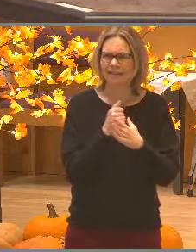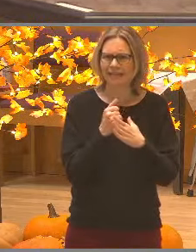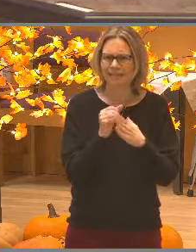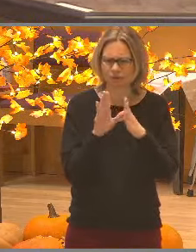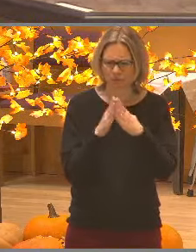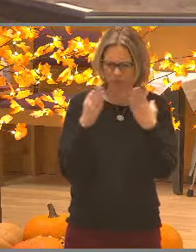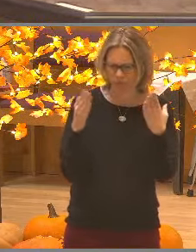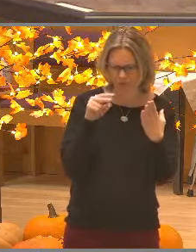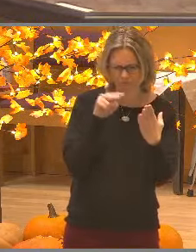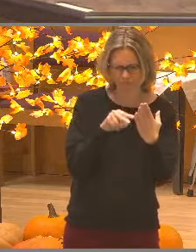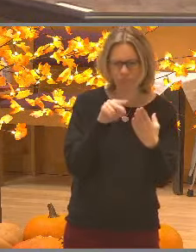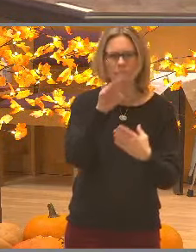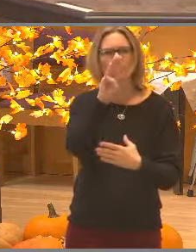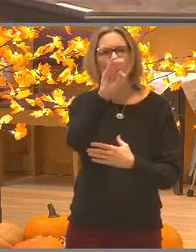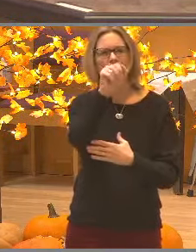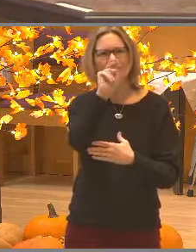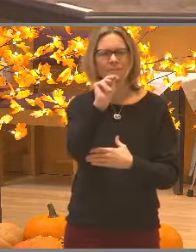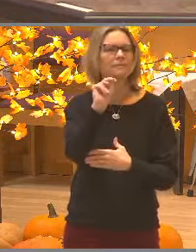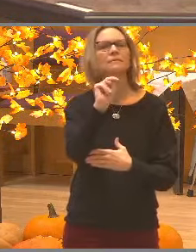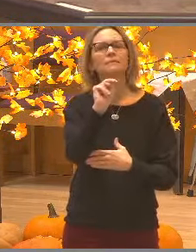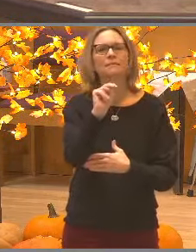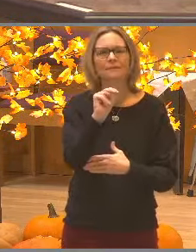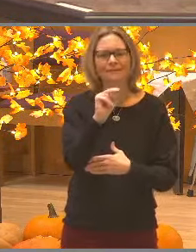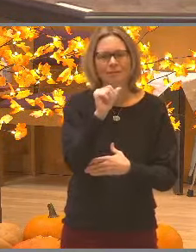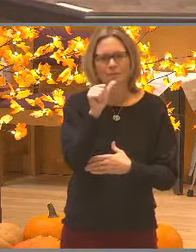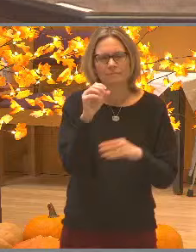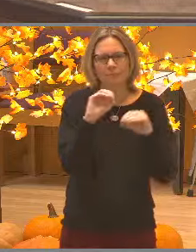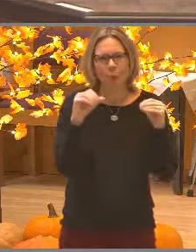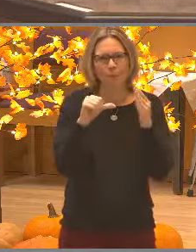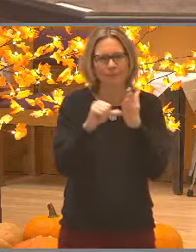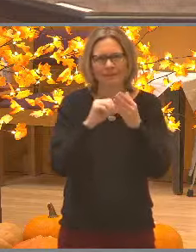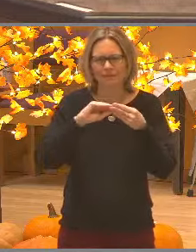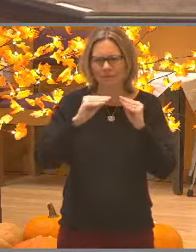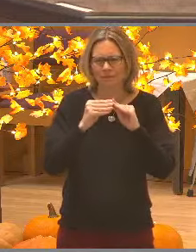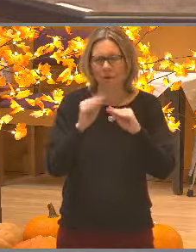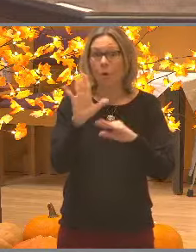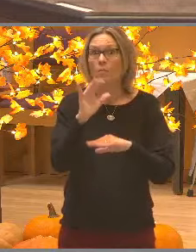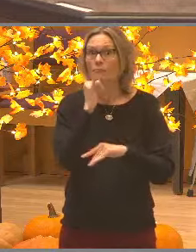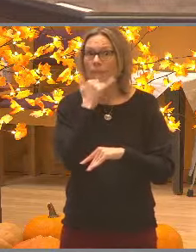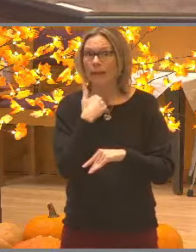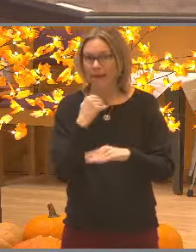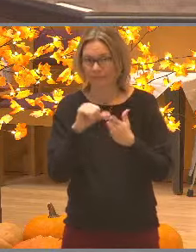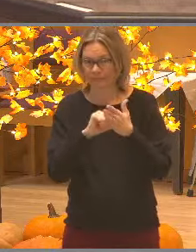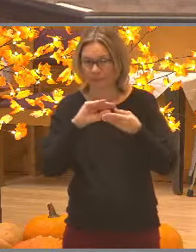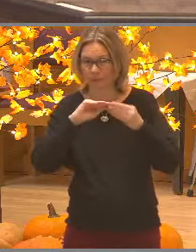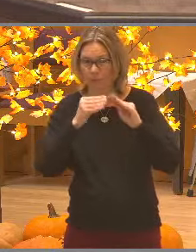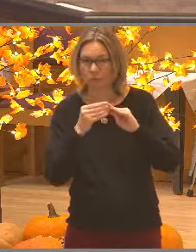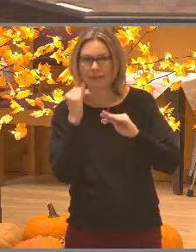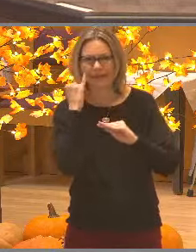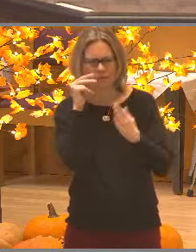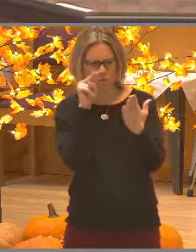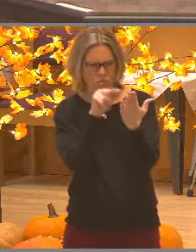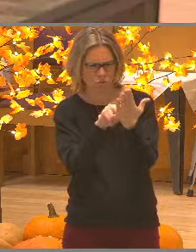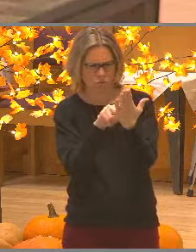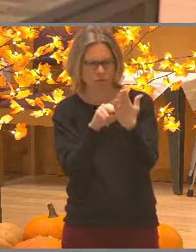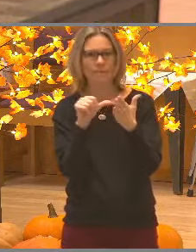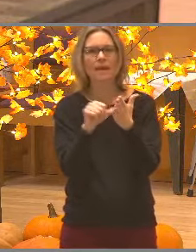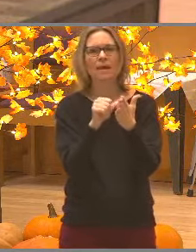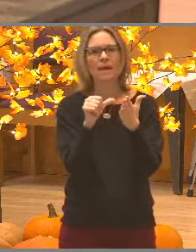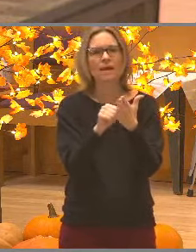your bulletin, it doesn't have page numbers, I believe. Oh, yeah, it has page numbers. But if you look on